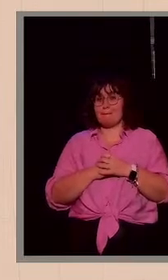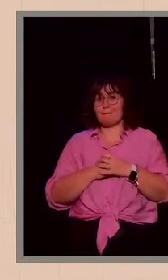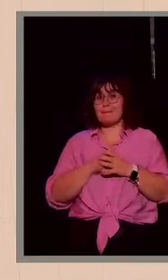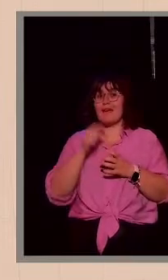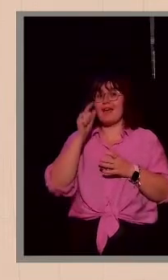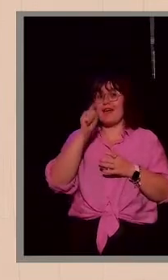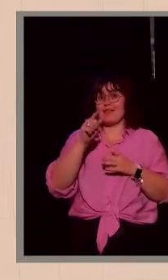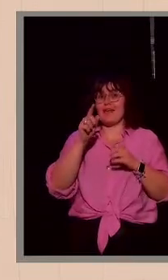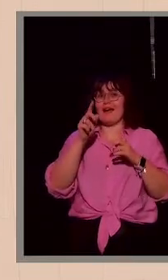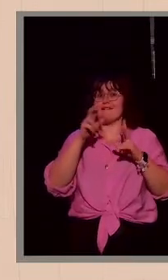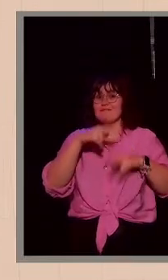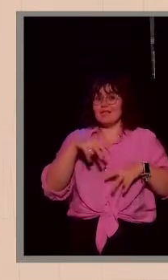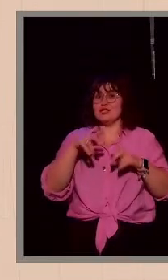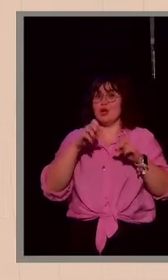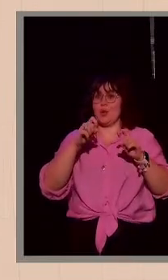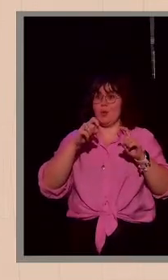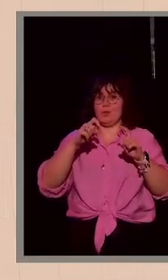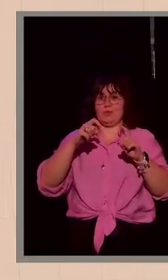That footage is going to play